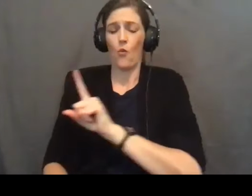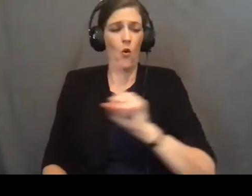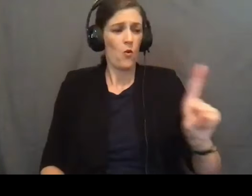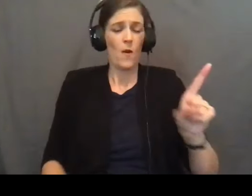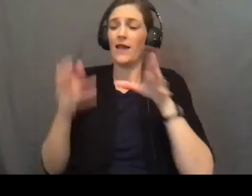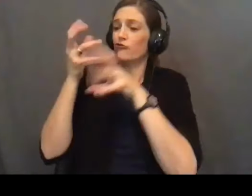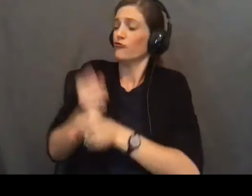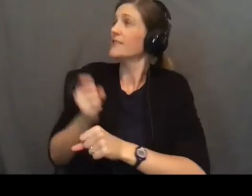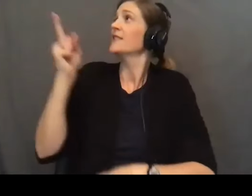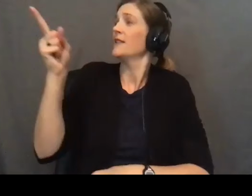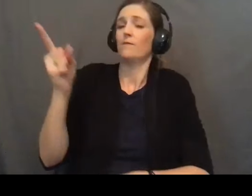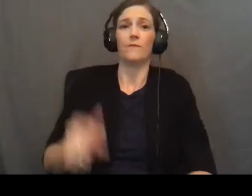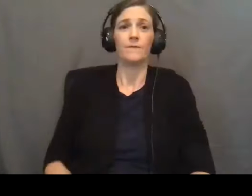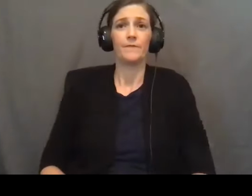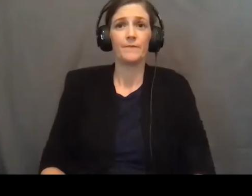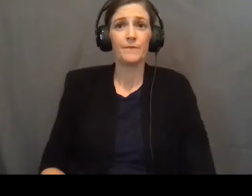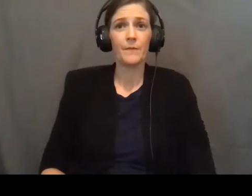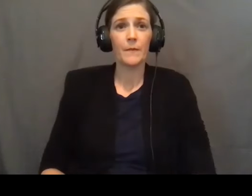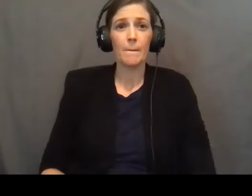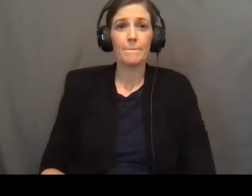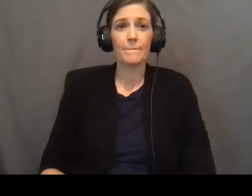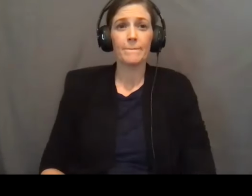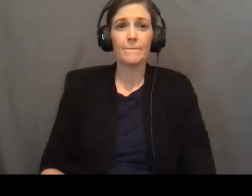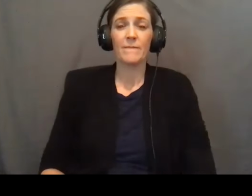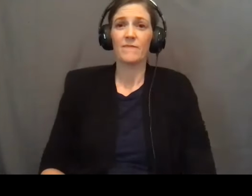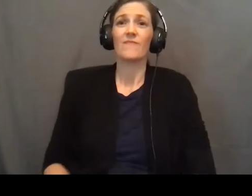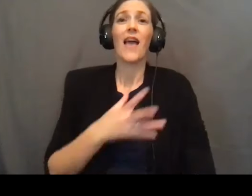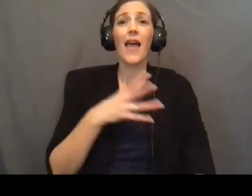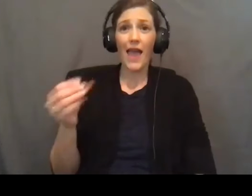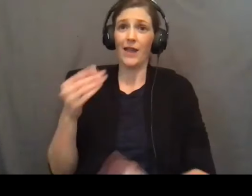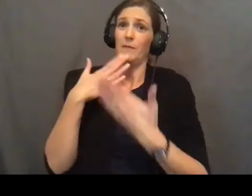him and being thankful.